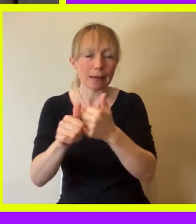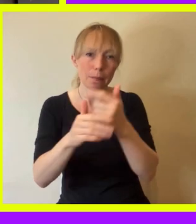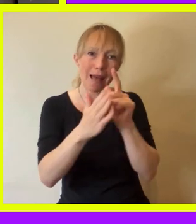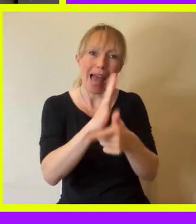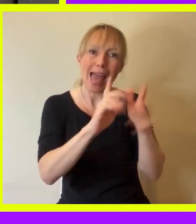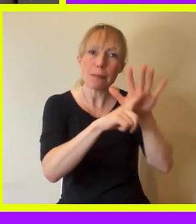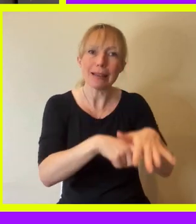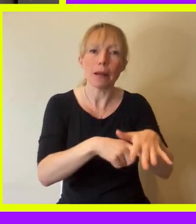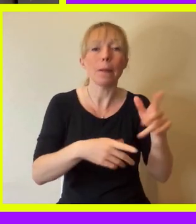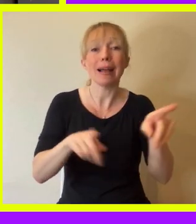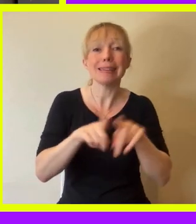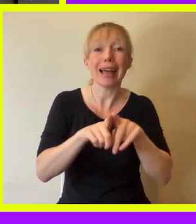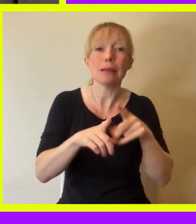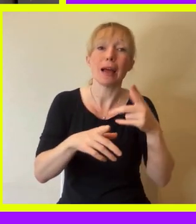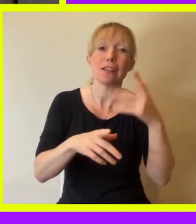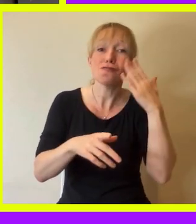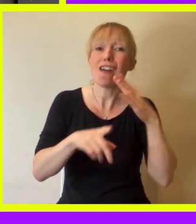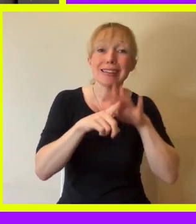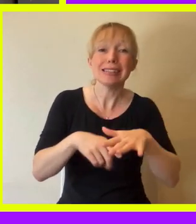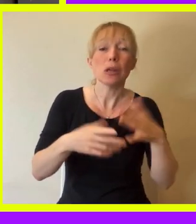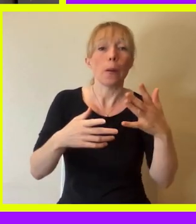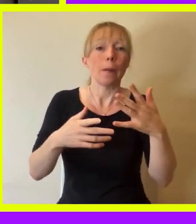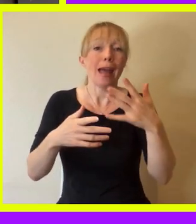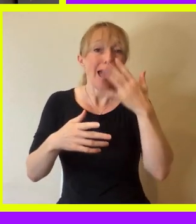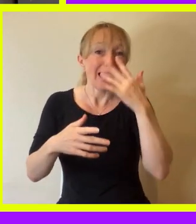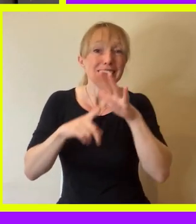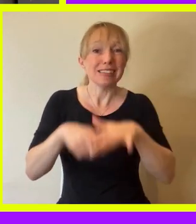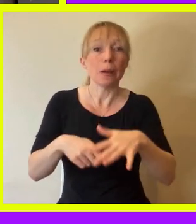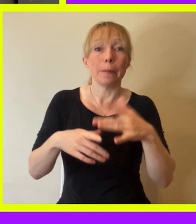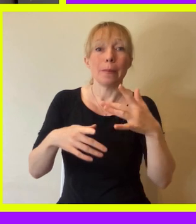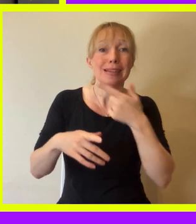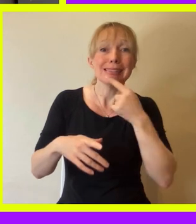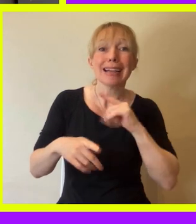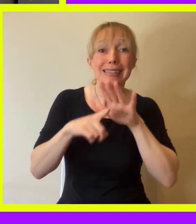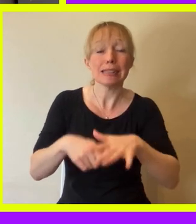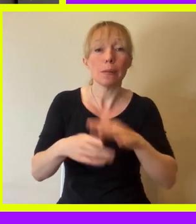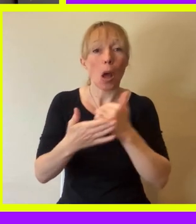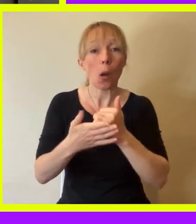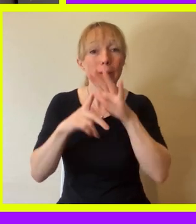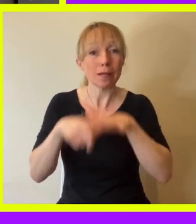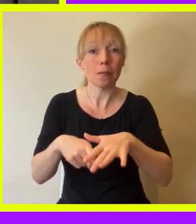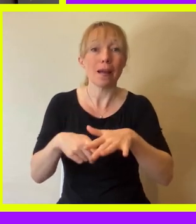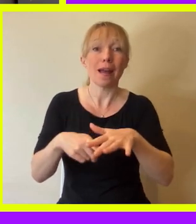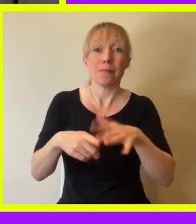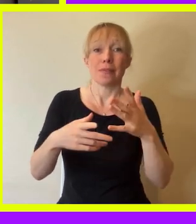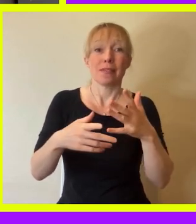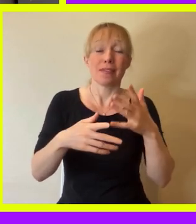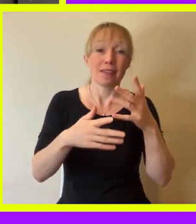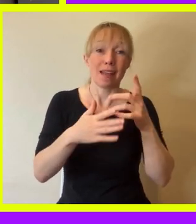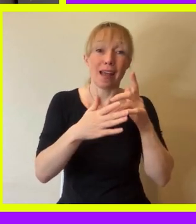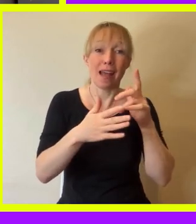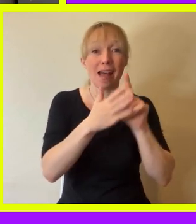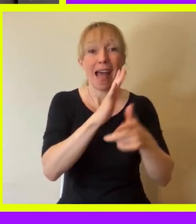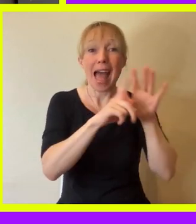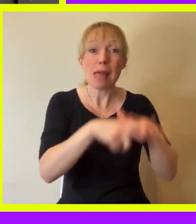as racism, sexism, ageism and homophobia, ableism wrecks opportunities for disabled people. Put simply, the